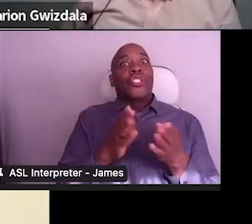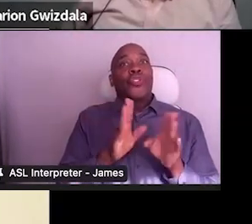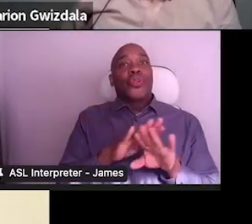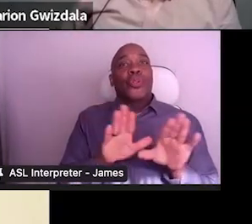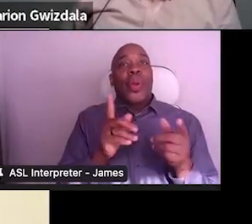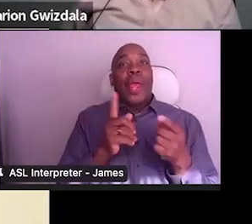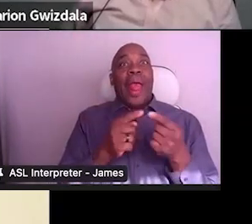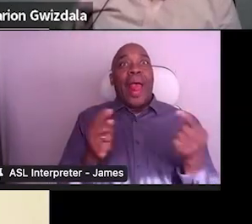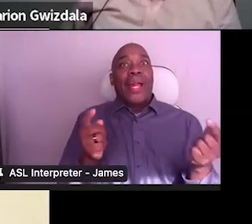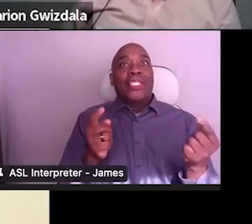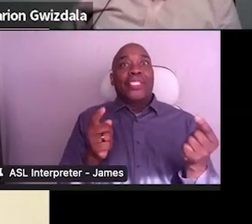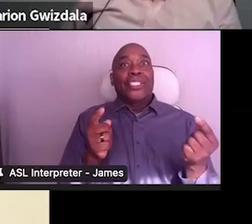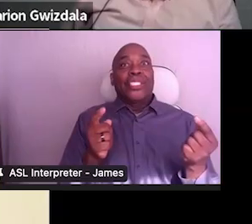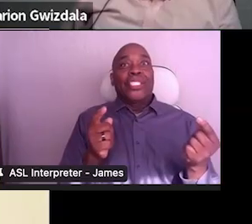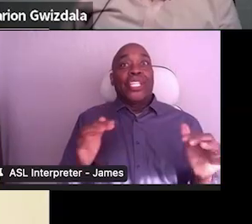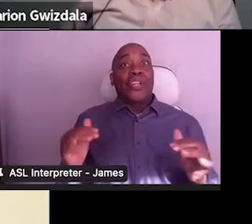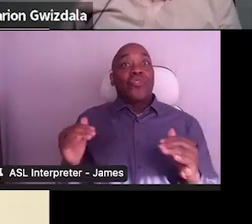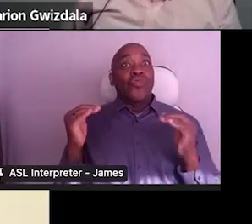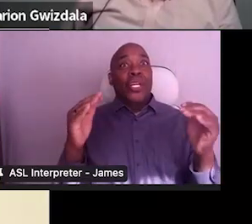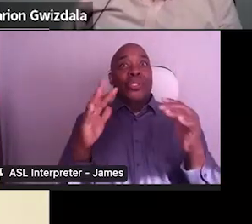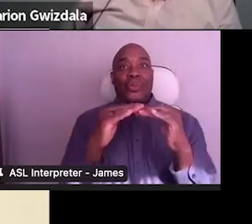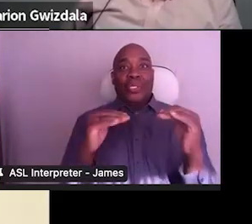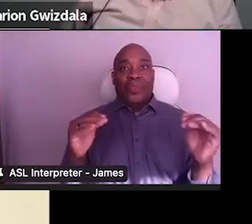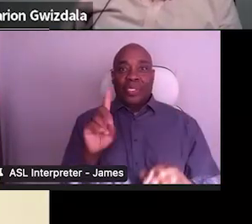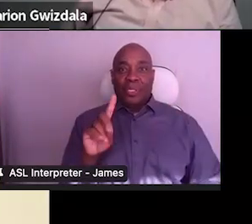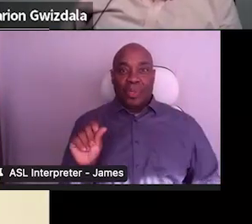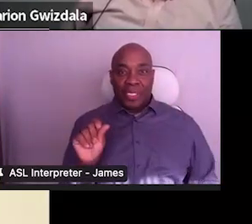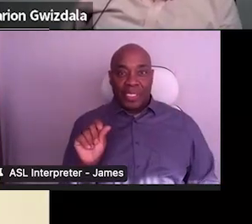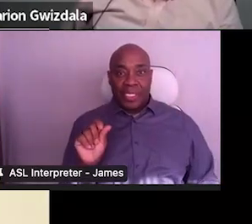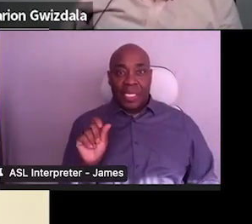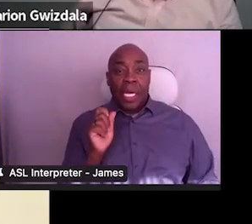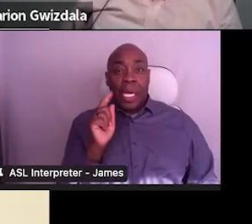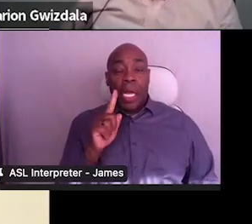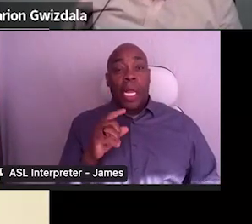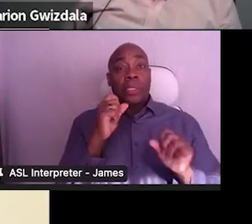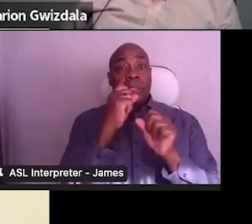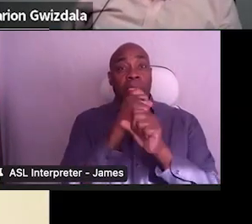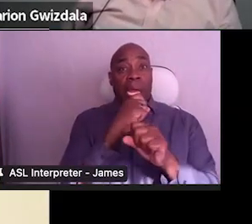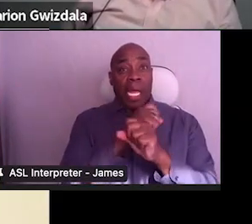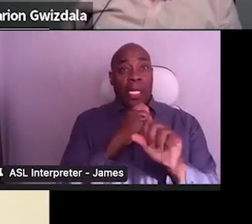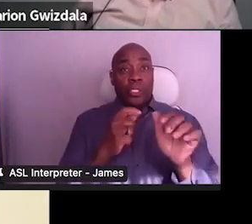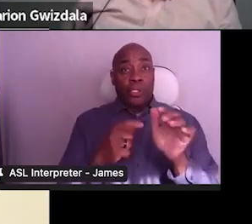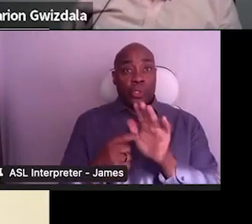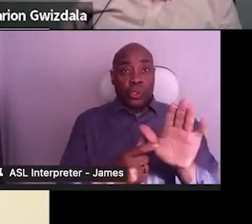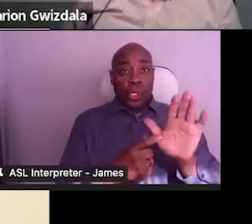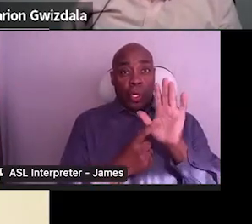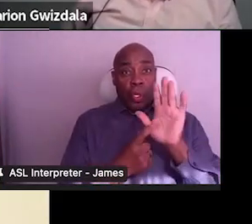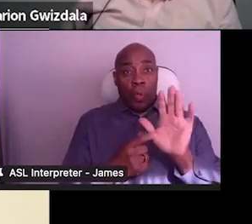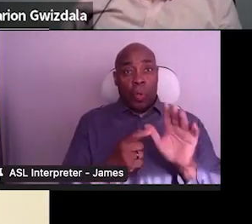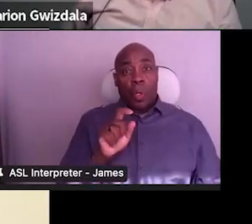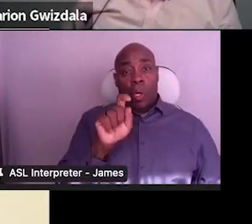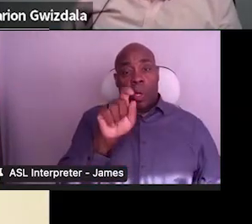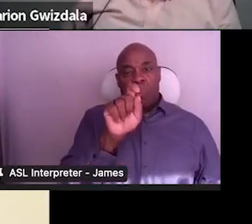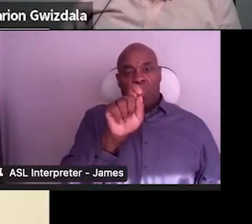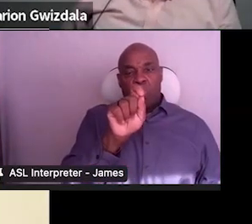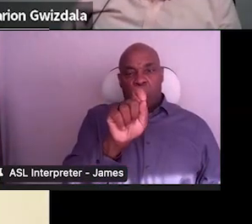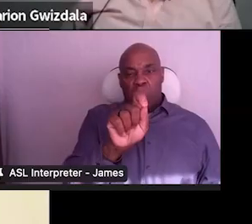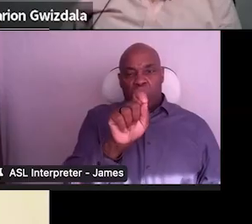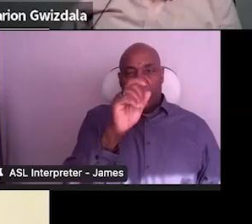an allergy that rises to the level of a disability. In fact, what the statistics show is